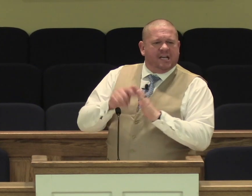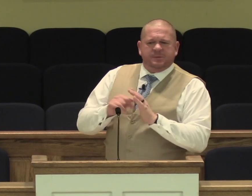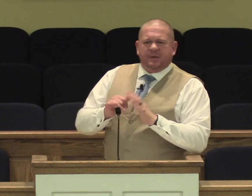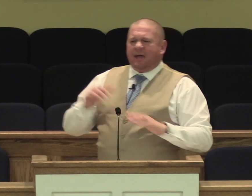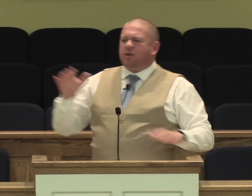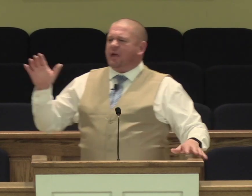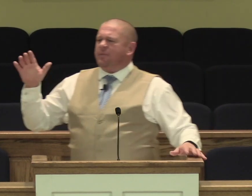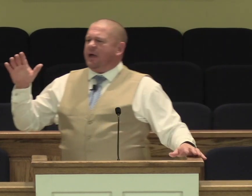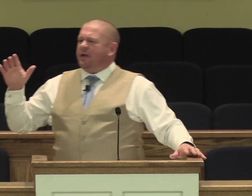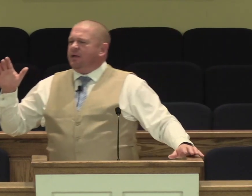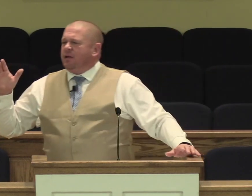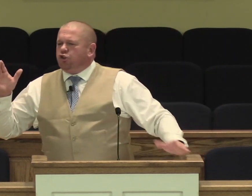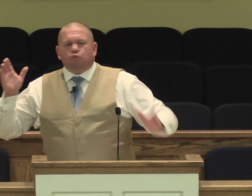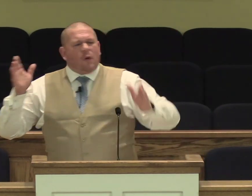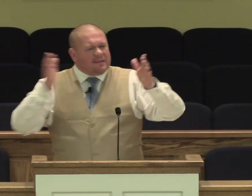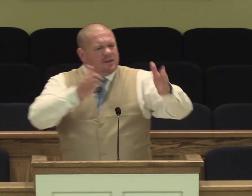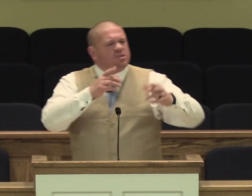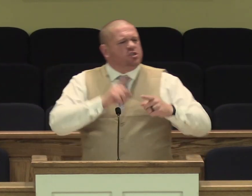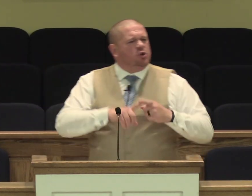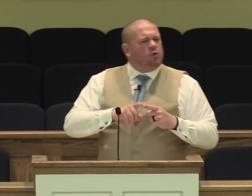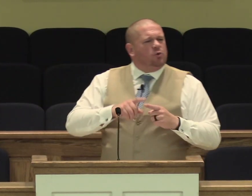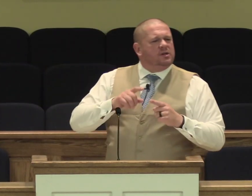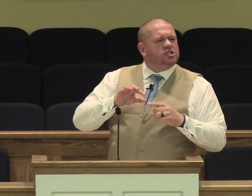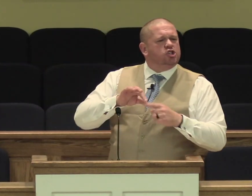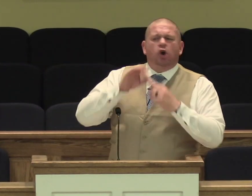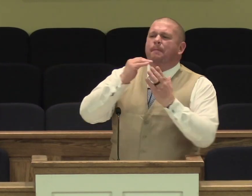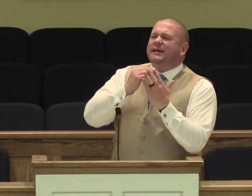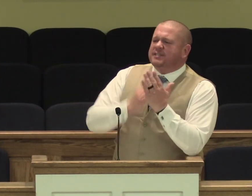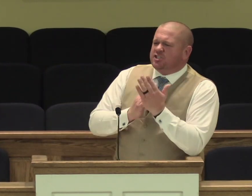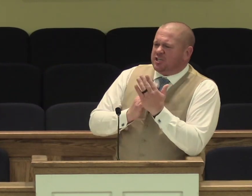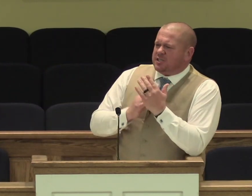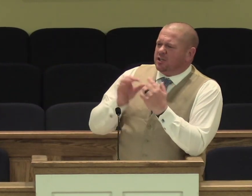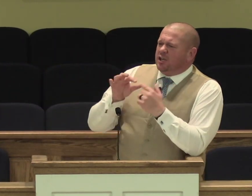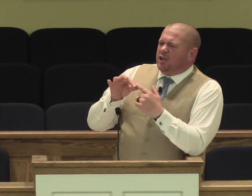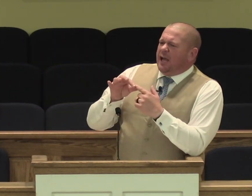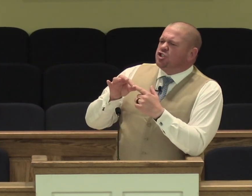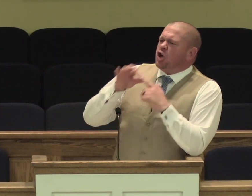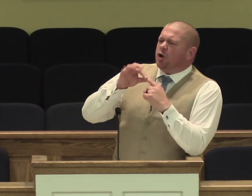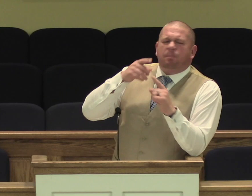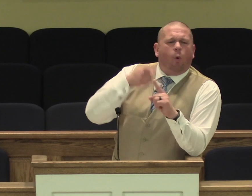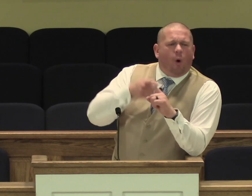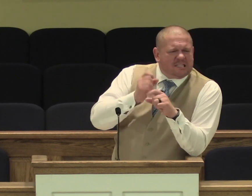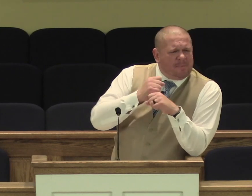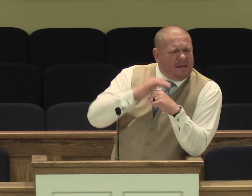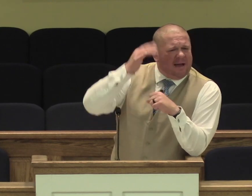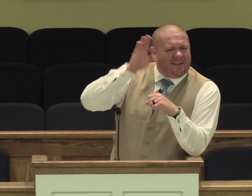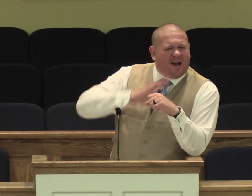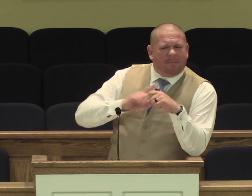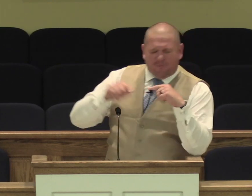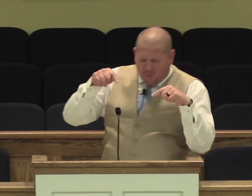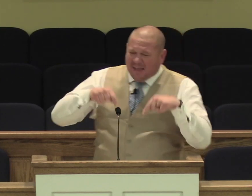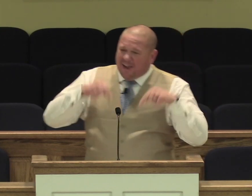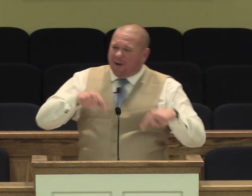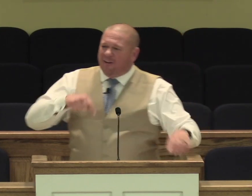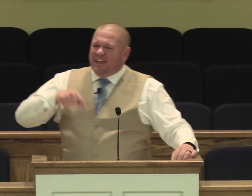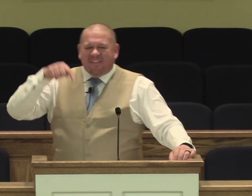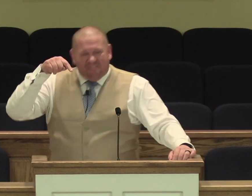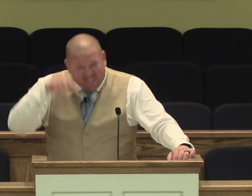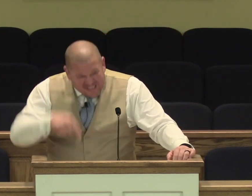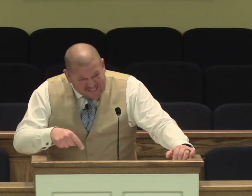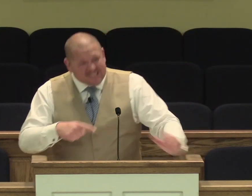and New Testament, that direct us to certain messages and certain points to be made by God. But right